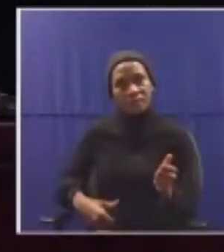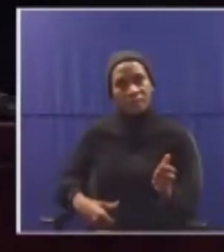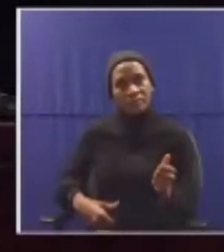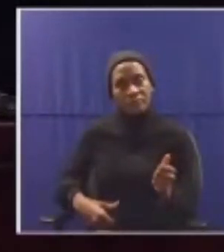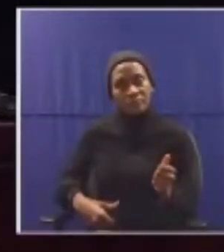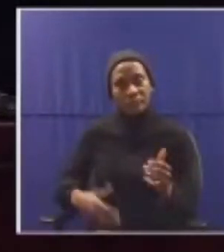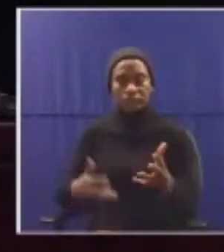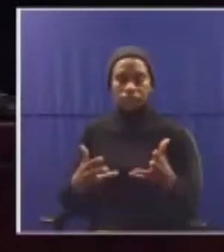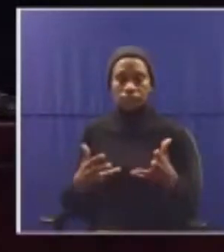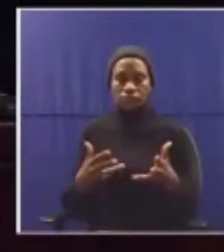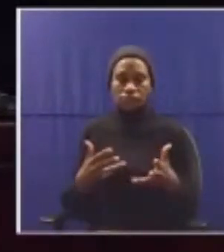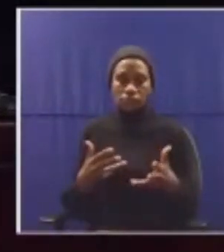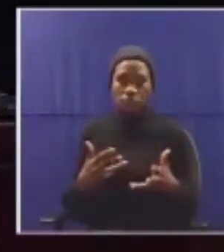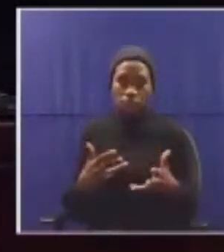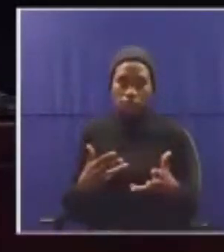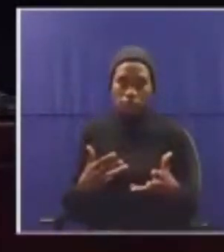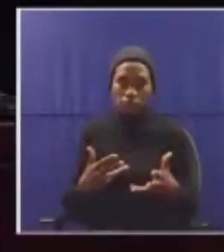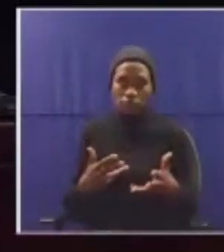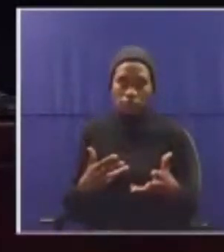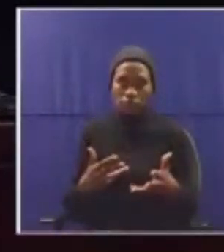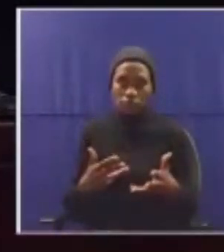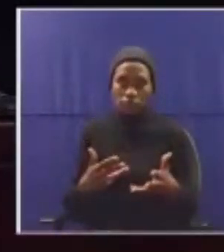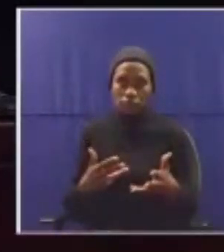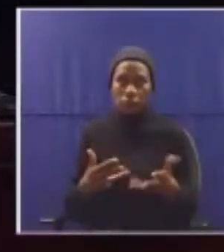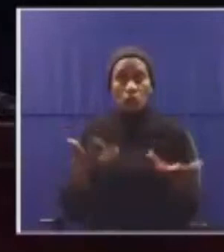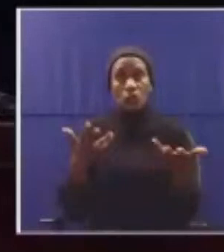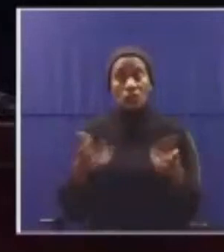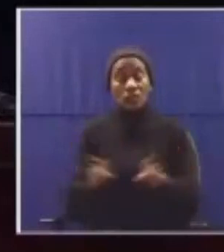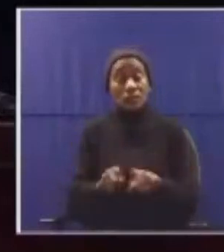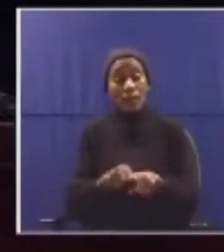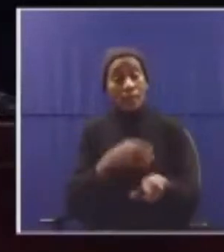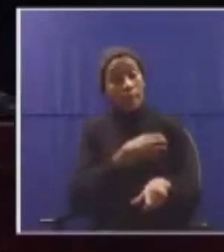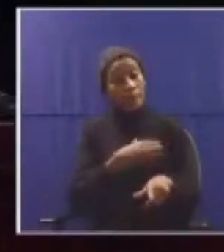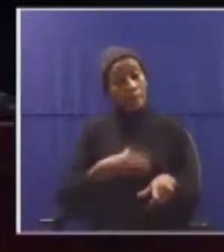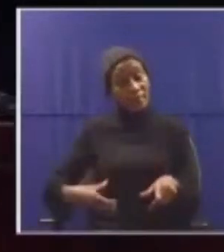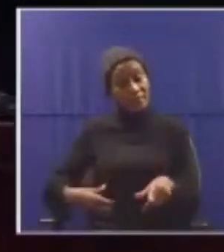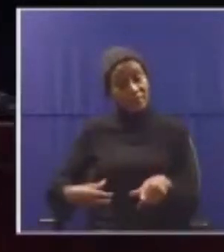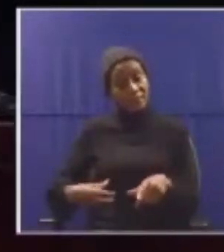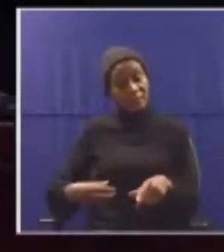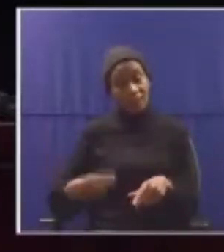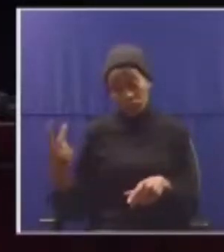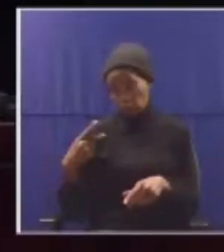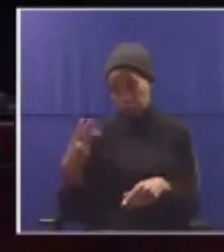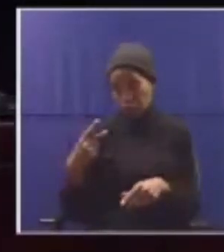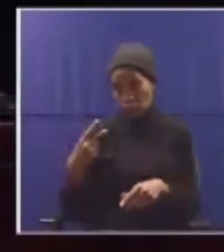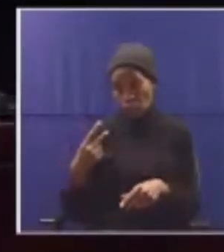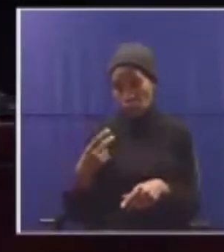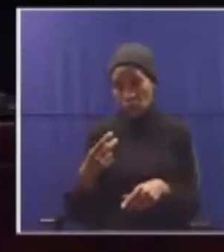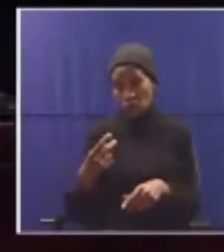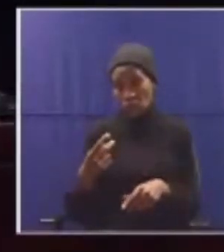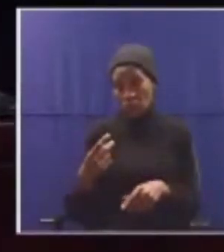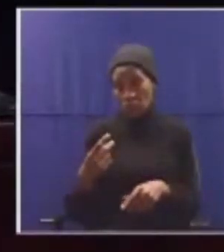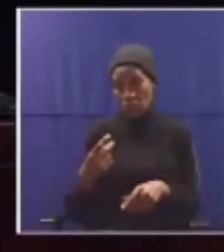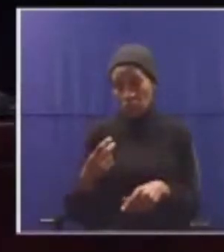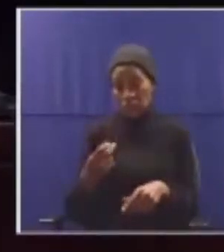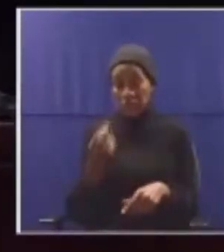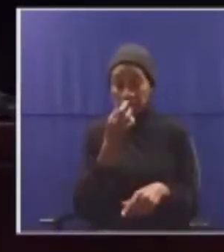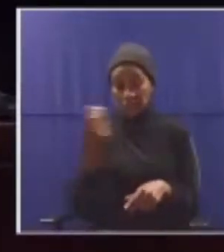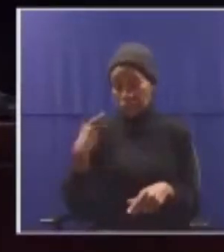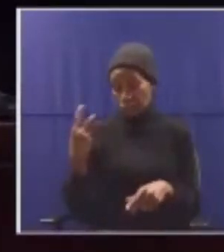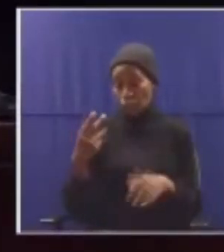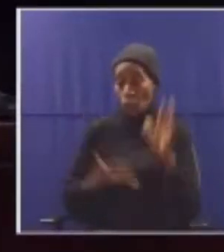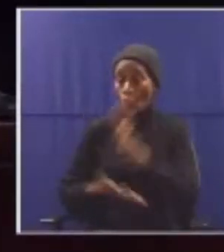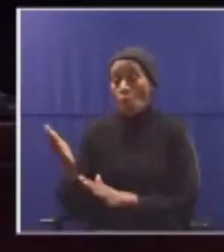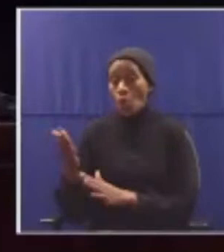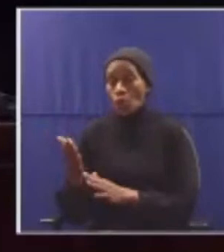task. At some point, the President sent us together on some missions. So I'm very